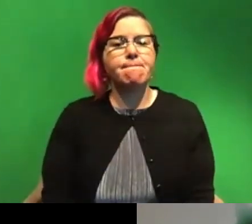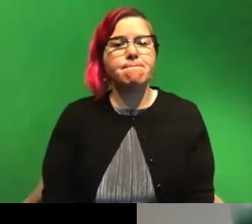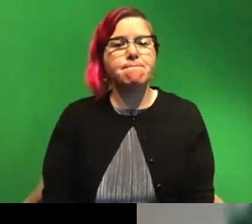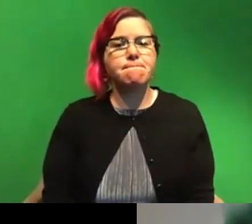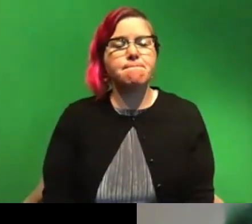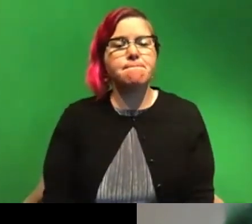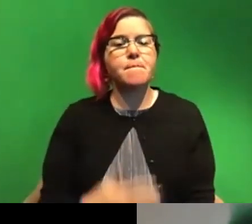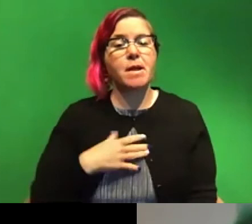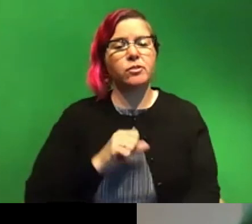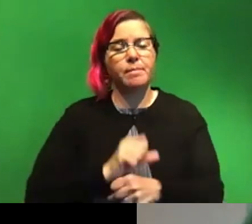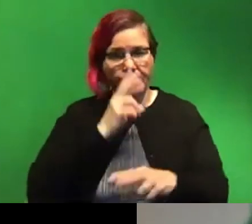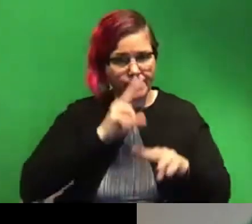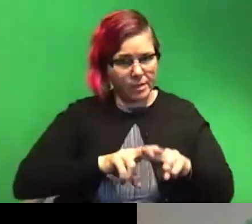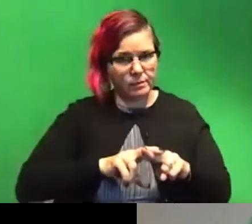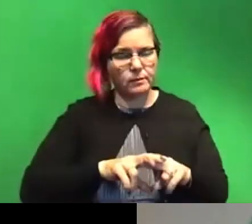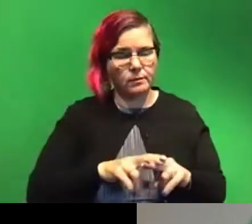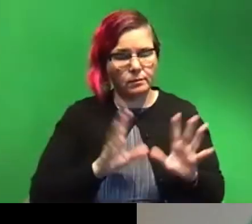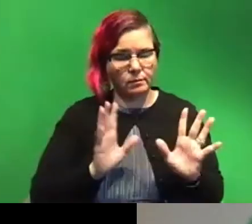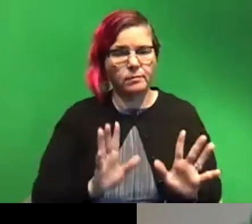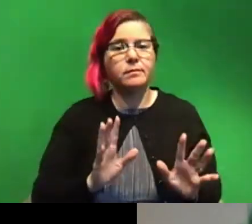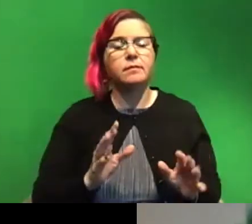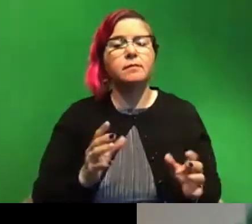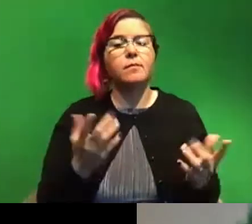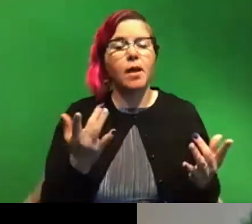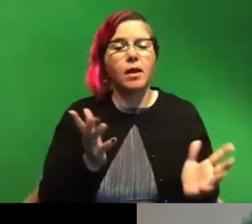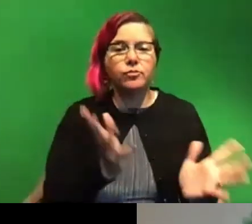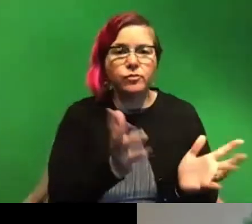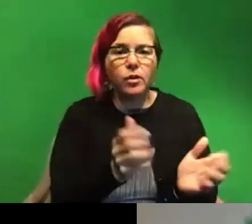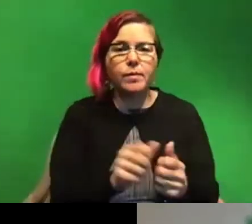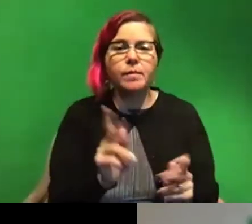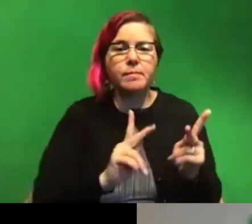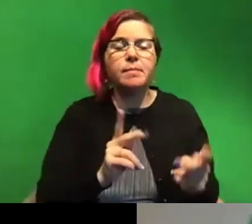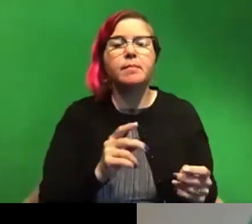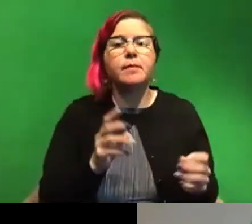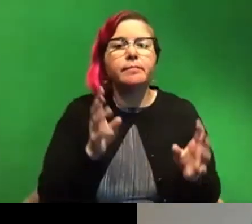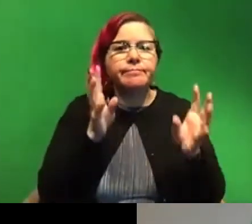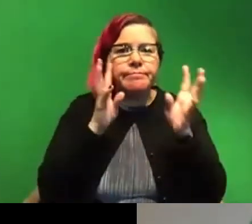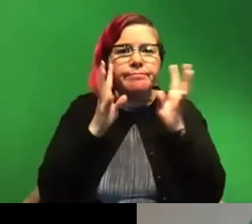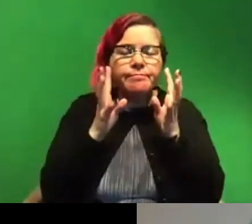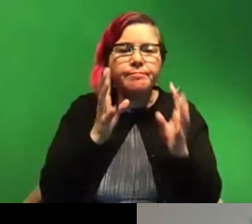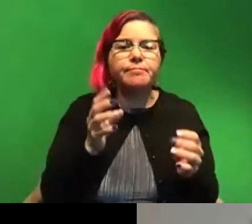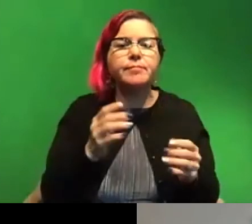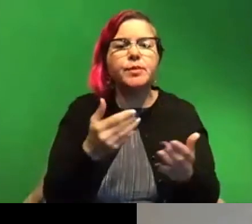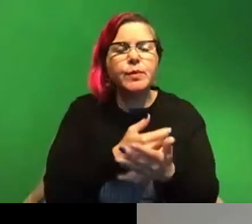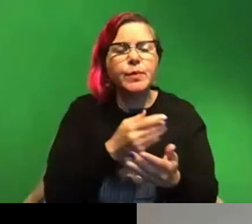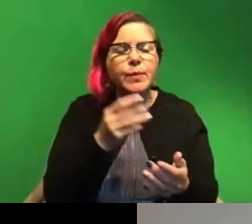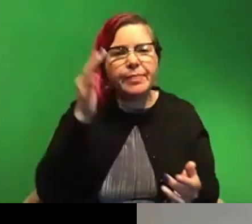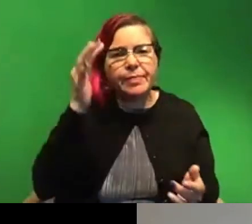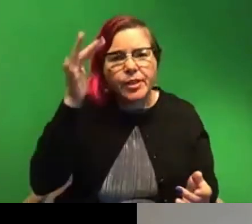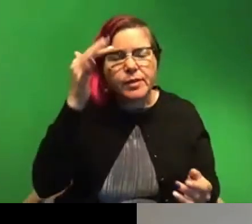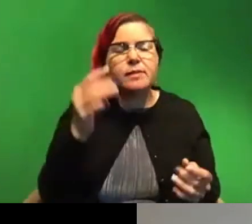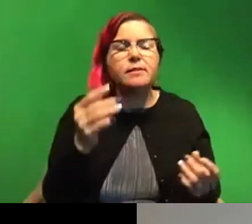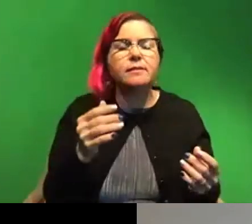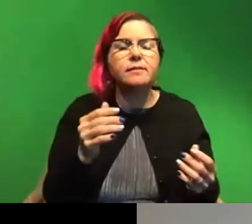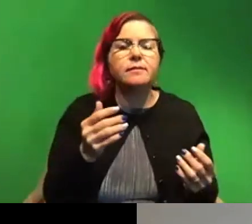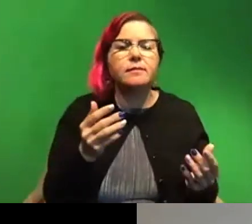my job is very fun. My job is very fun because I get to talk to people and I get to come up with, you know, new theories, ways of thinking, really helping